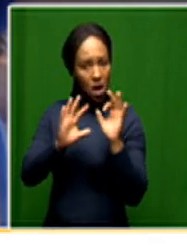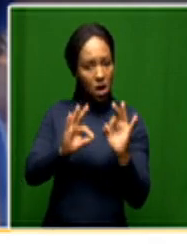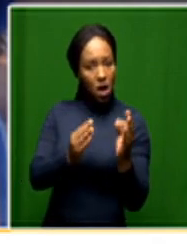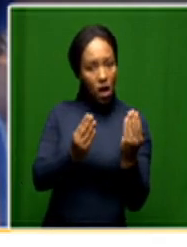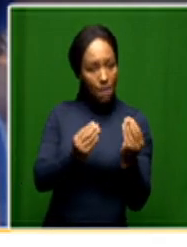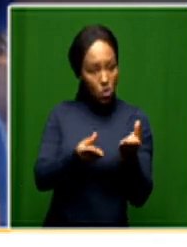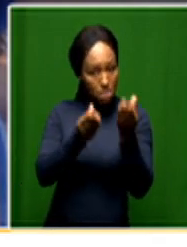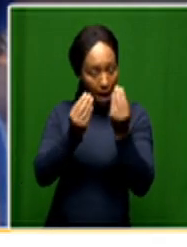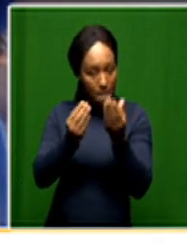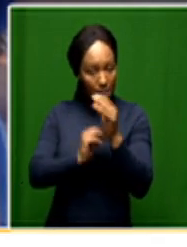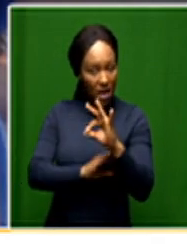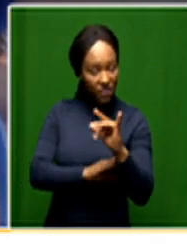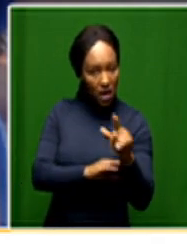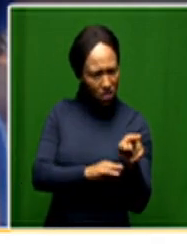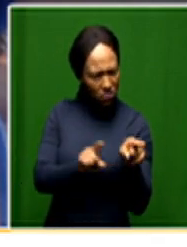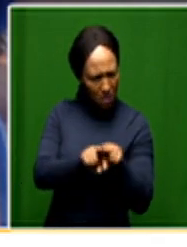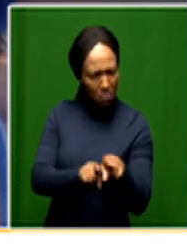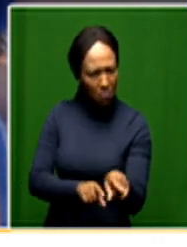figures that we get on a daily basis?